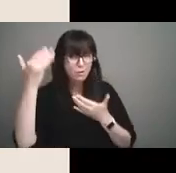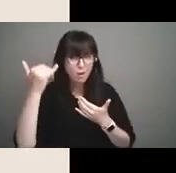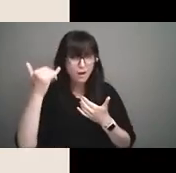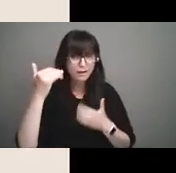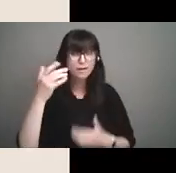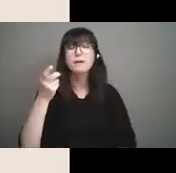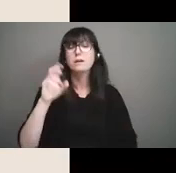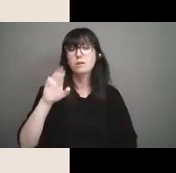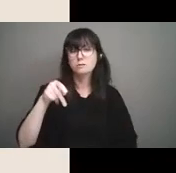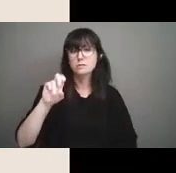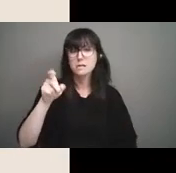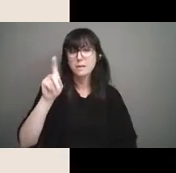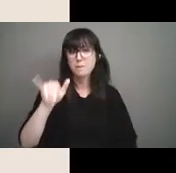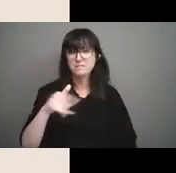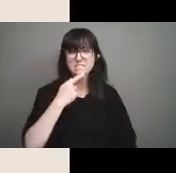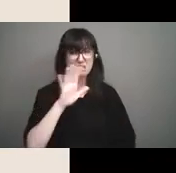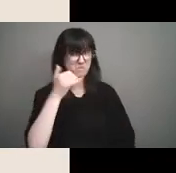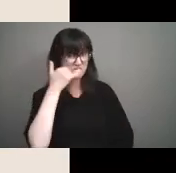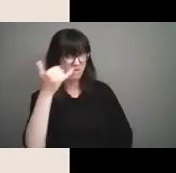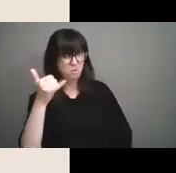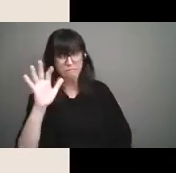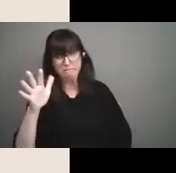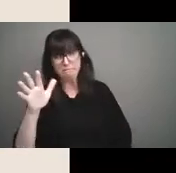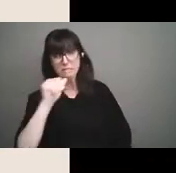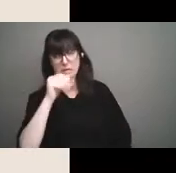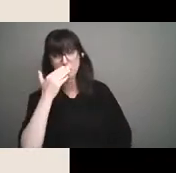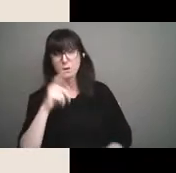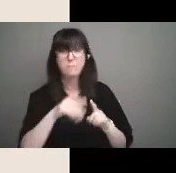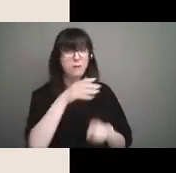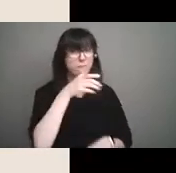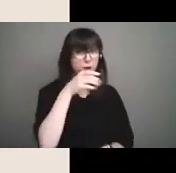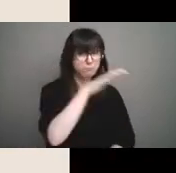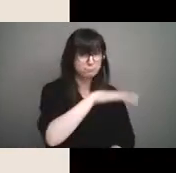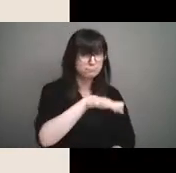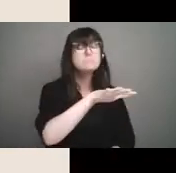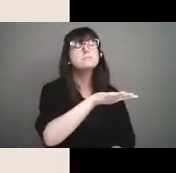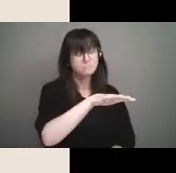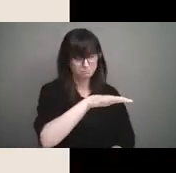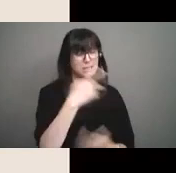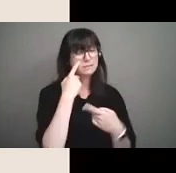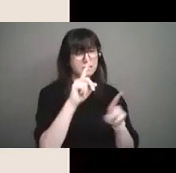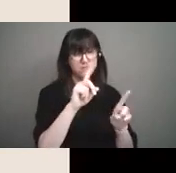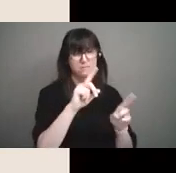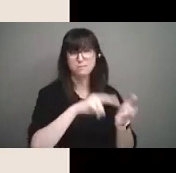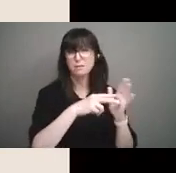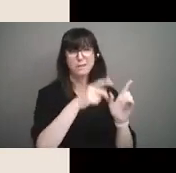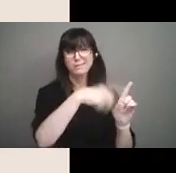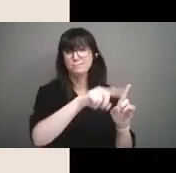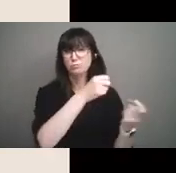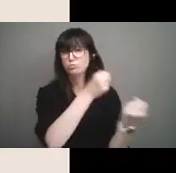were not deemed as effective, but for a rural population, it kind of works. It cuts down that mobility